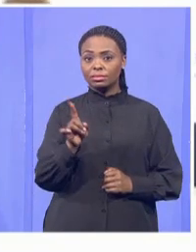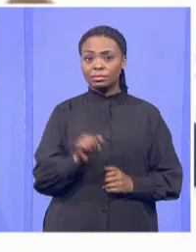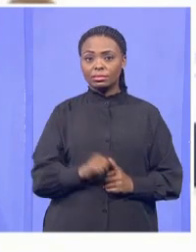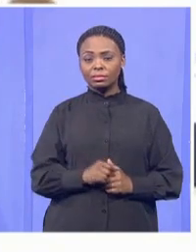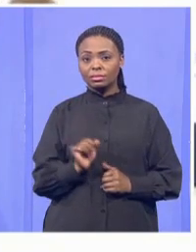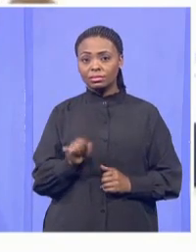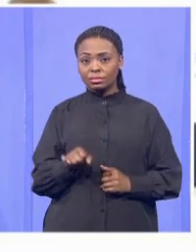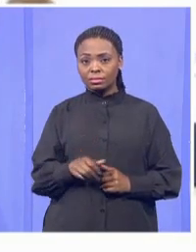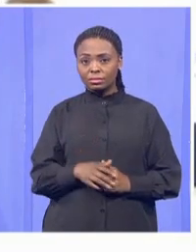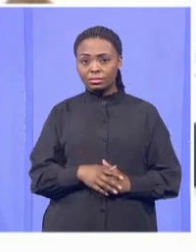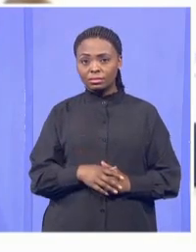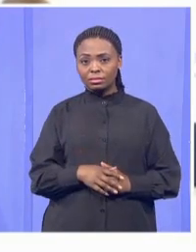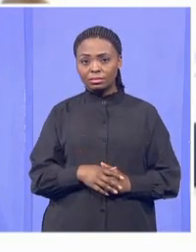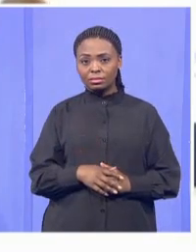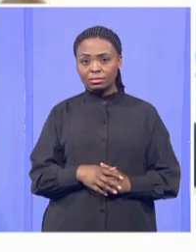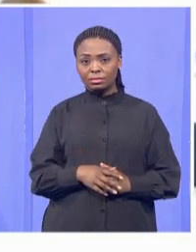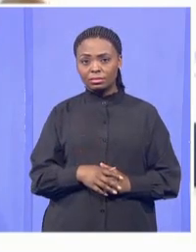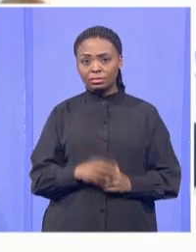Present.